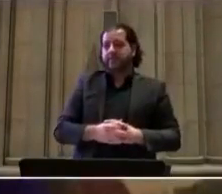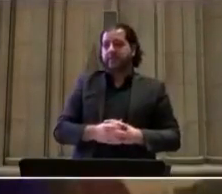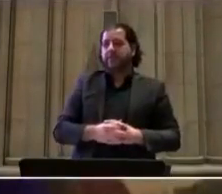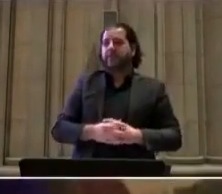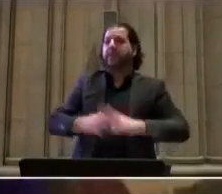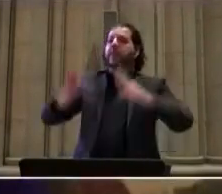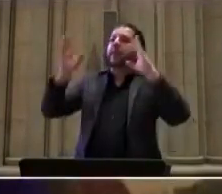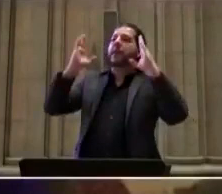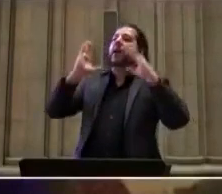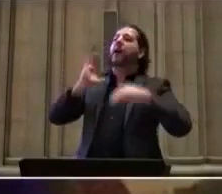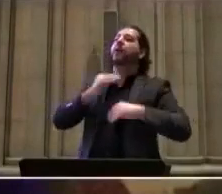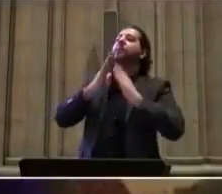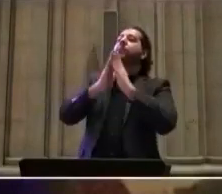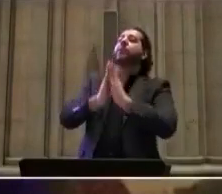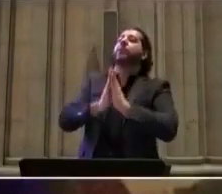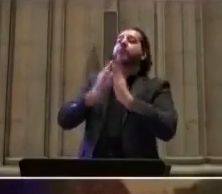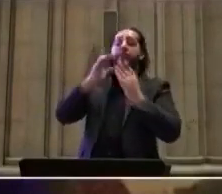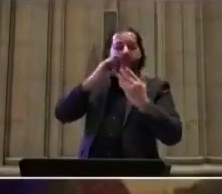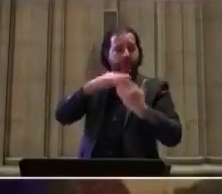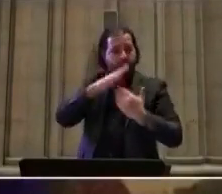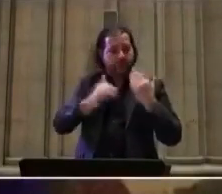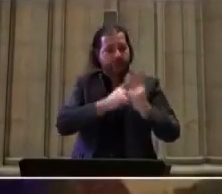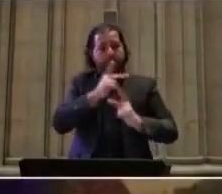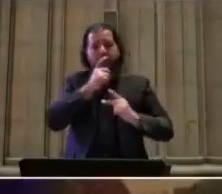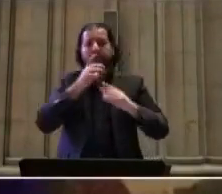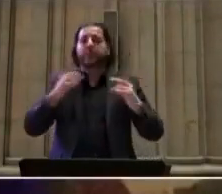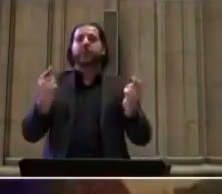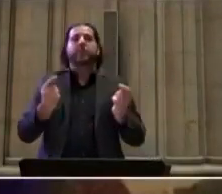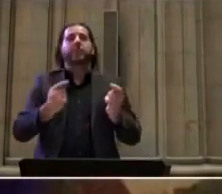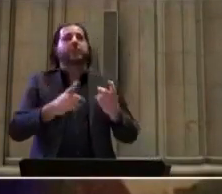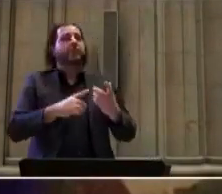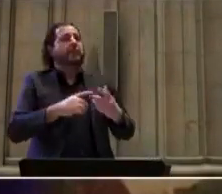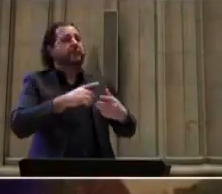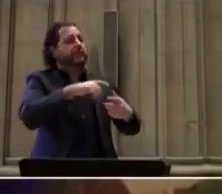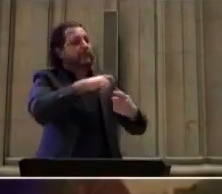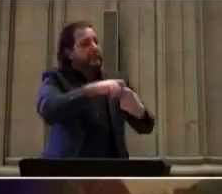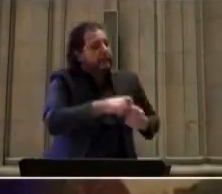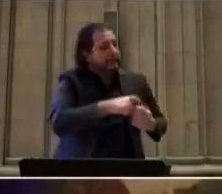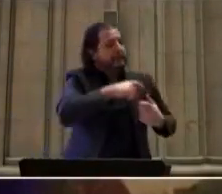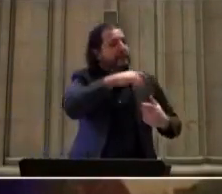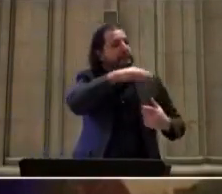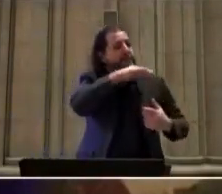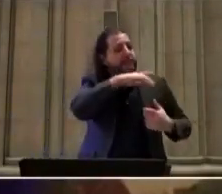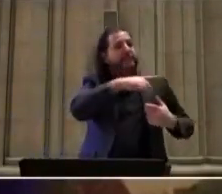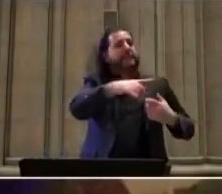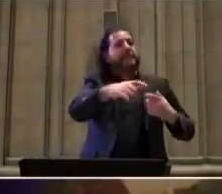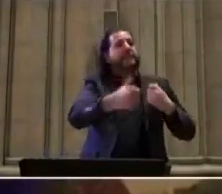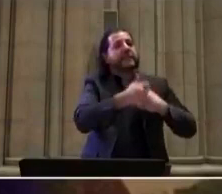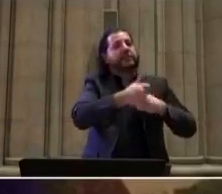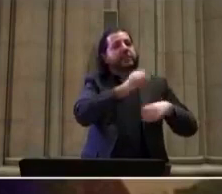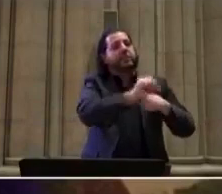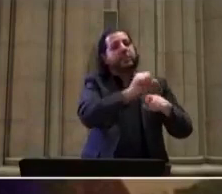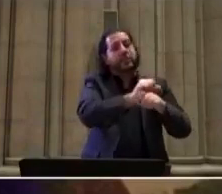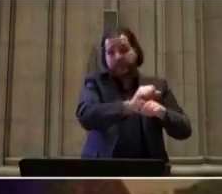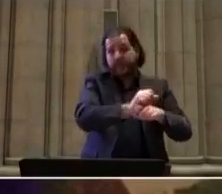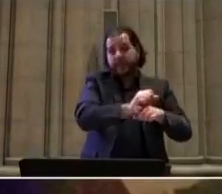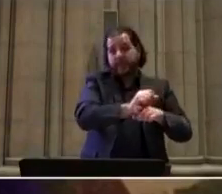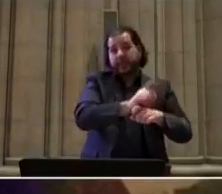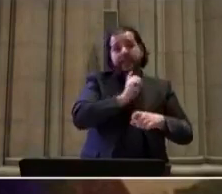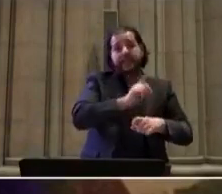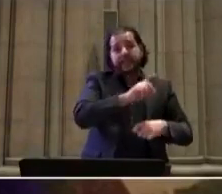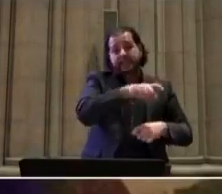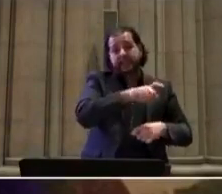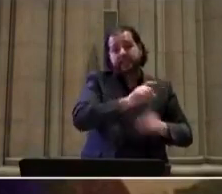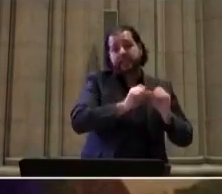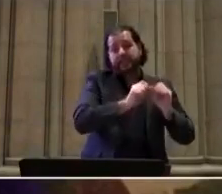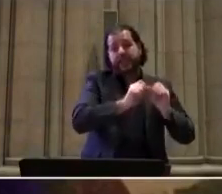Hear our prayers for all who do the tedious, dirty, and dangerous work which is necessary to